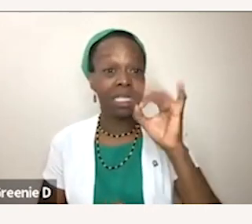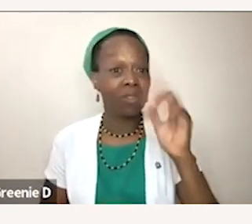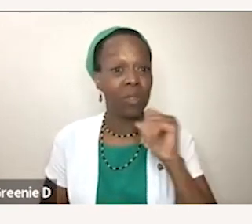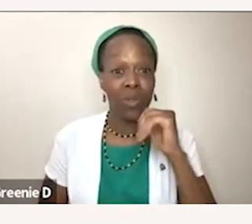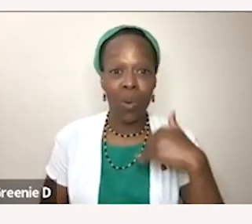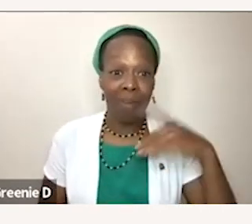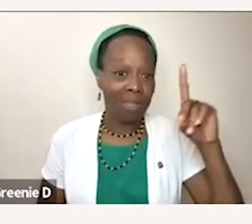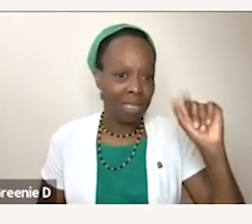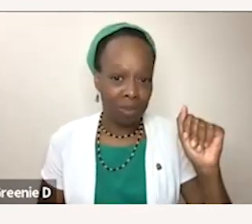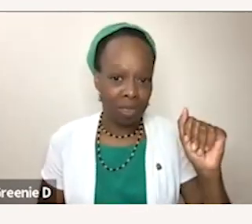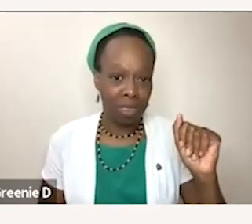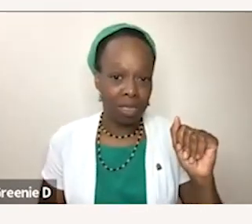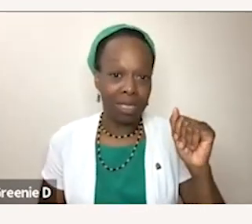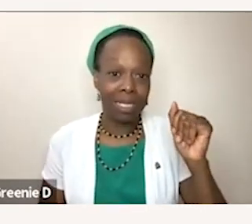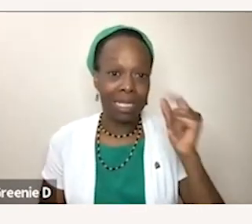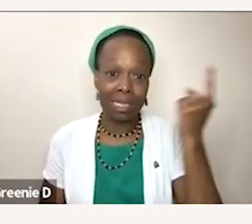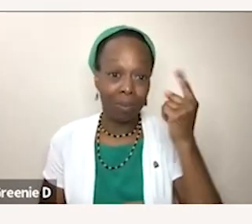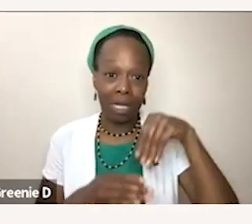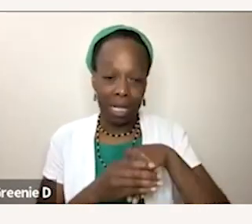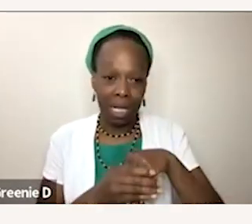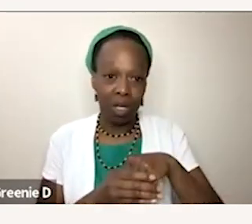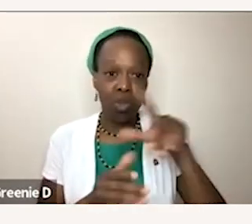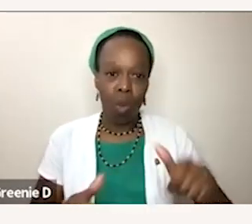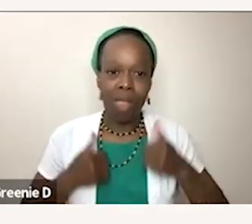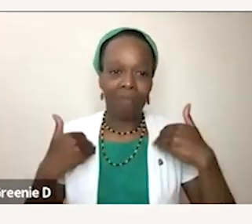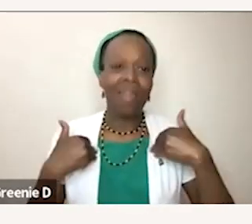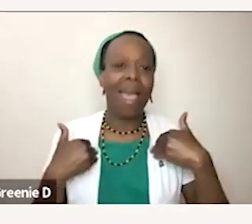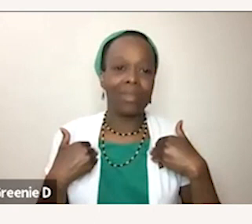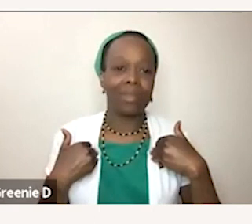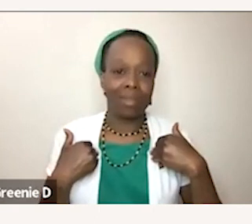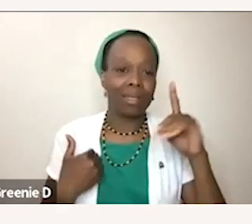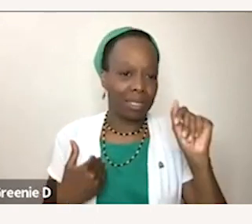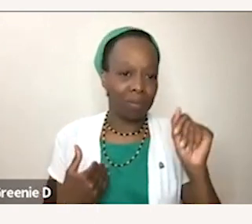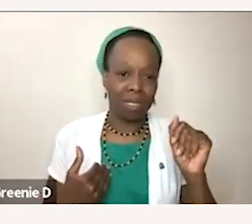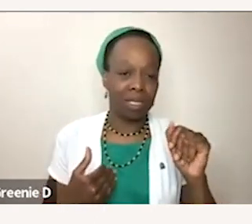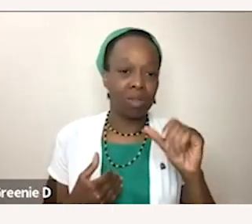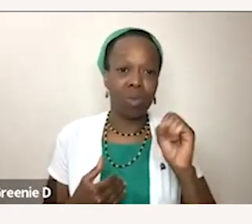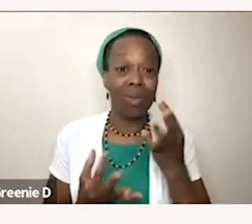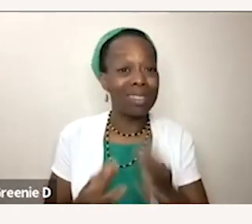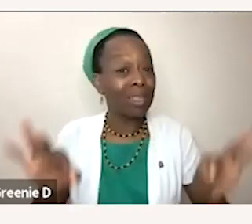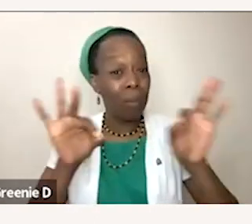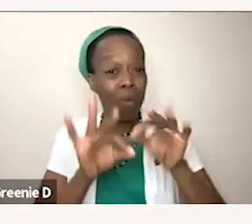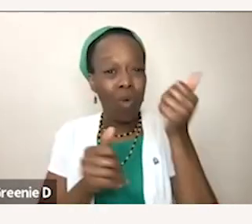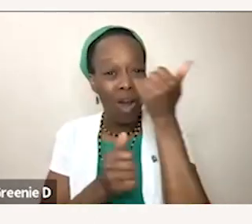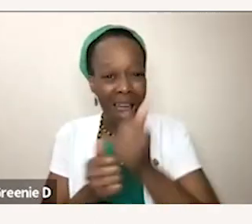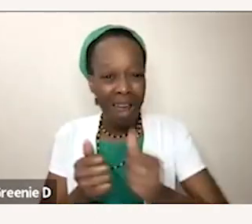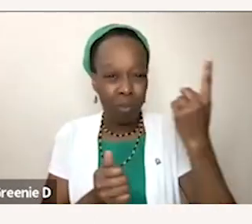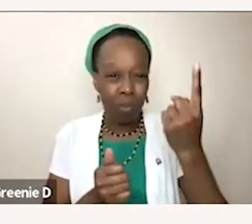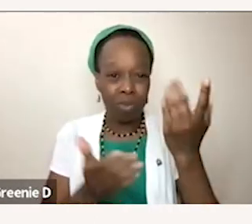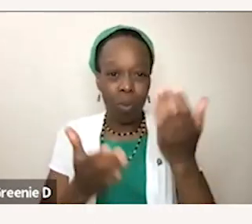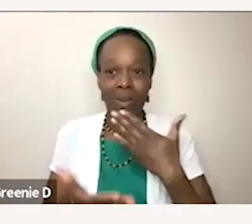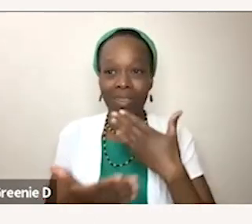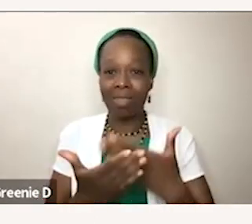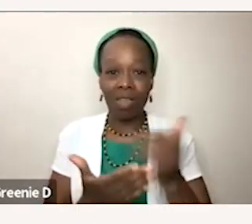have a disability, there is someone with a disability in your life. So this is important for everyone. So I want to thank you all